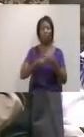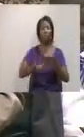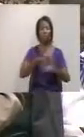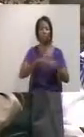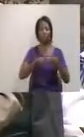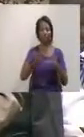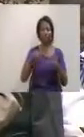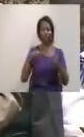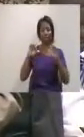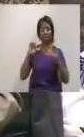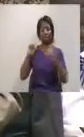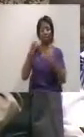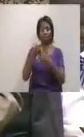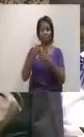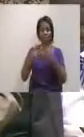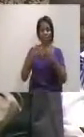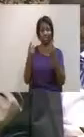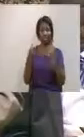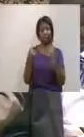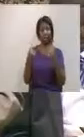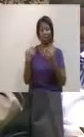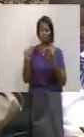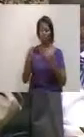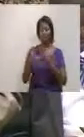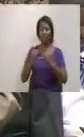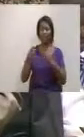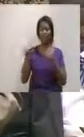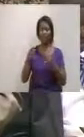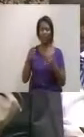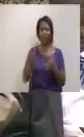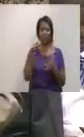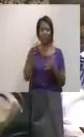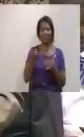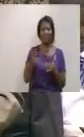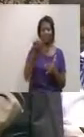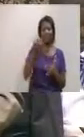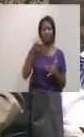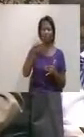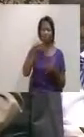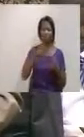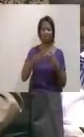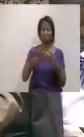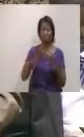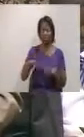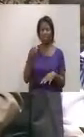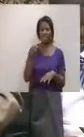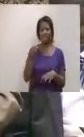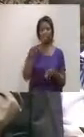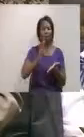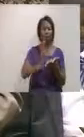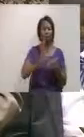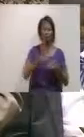Public Works Department is one of those with grafts. Price-fixing, wasteful expenditure and illegal awarding of 10,000